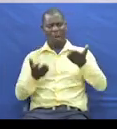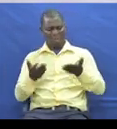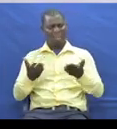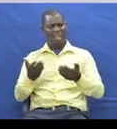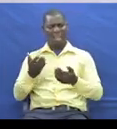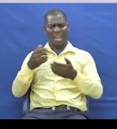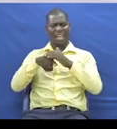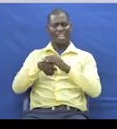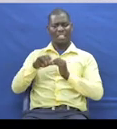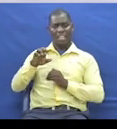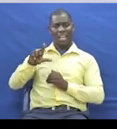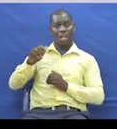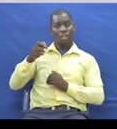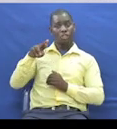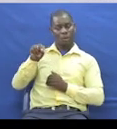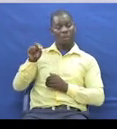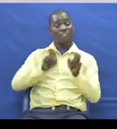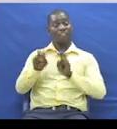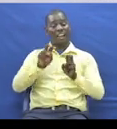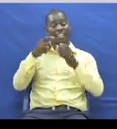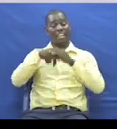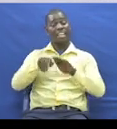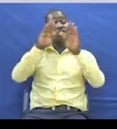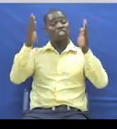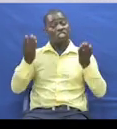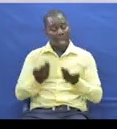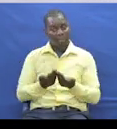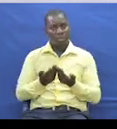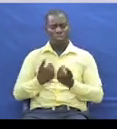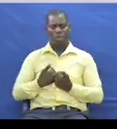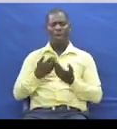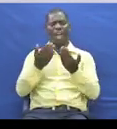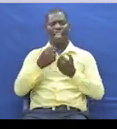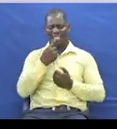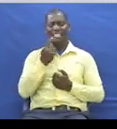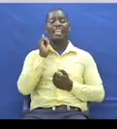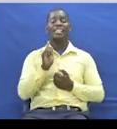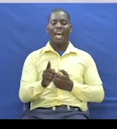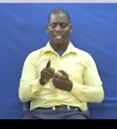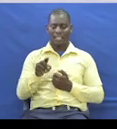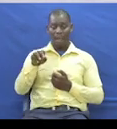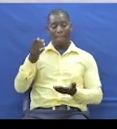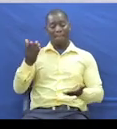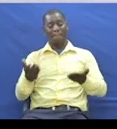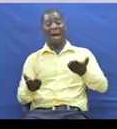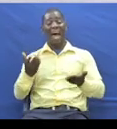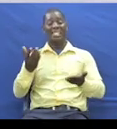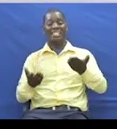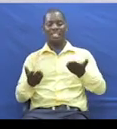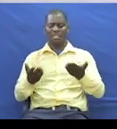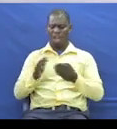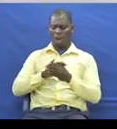an electron, which is the one found in the shell. So by that case, we can say that now the mass of an atom